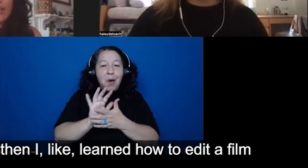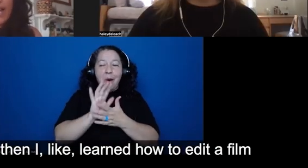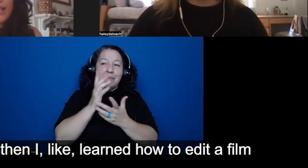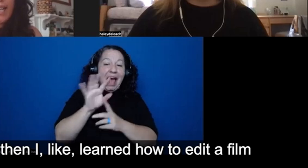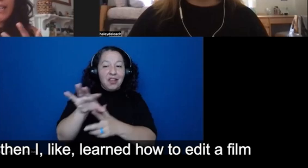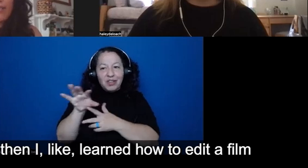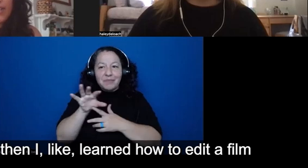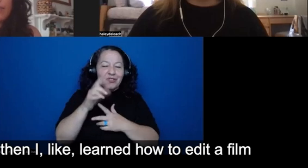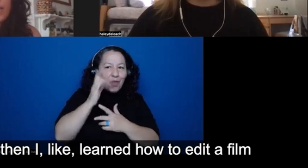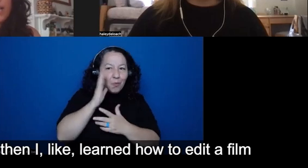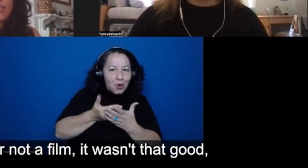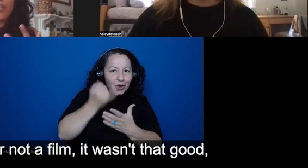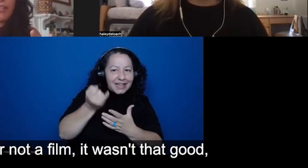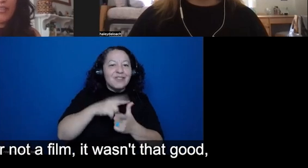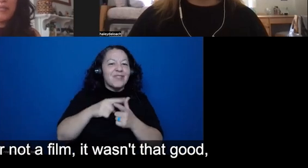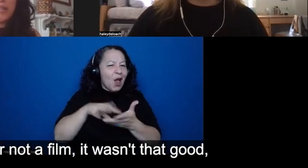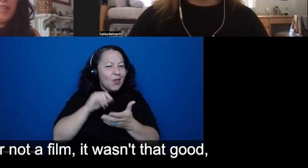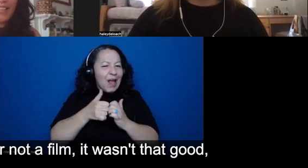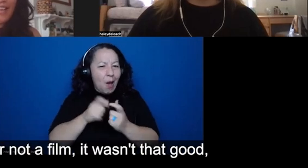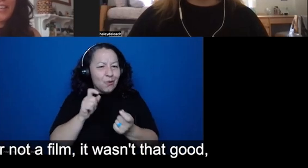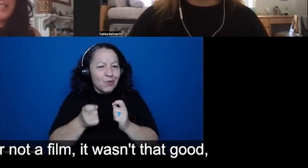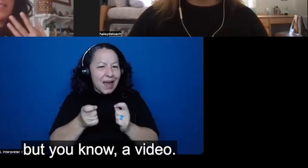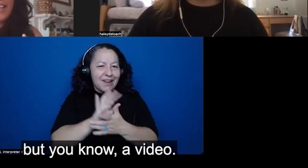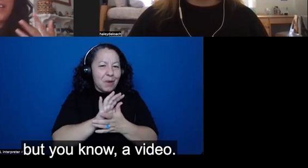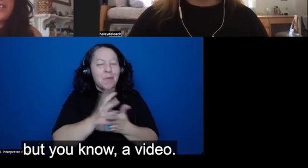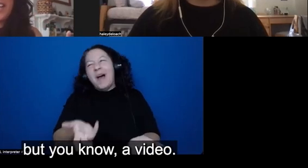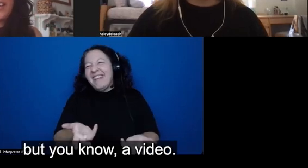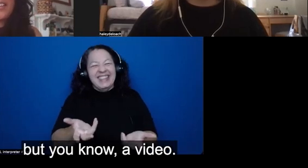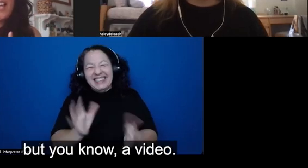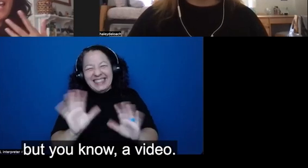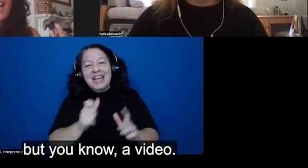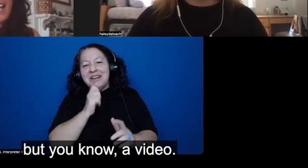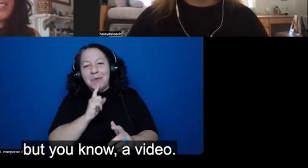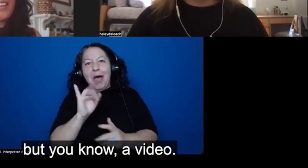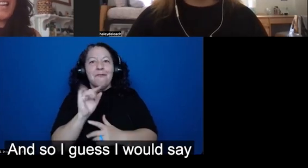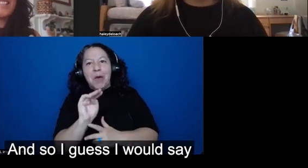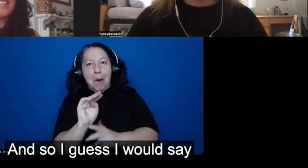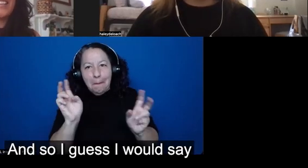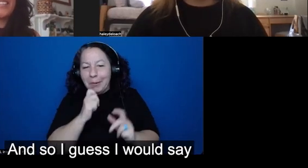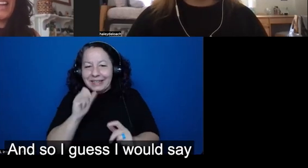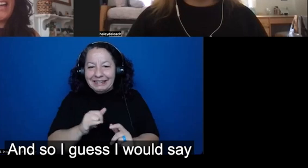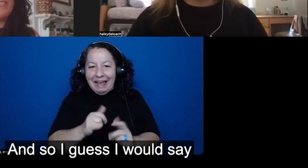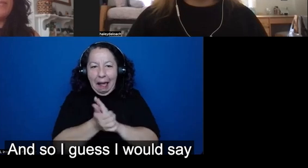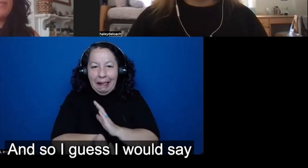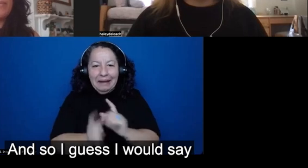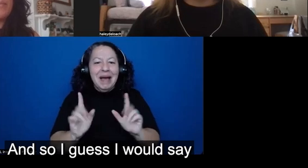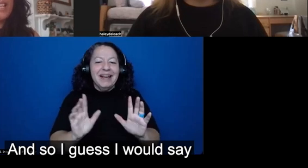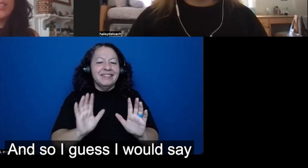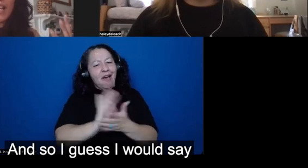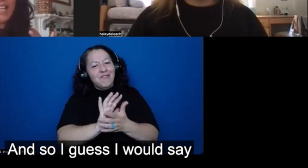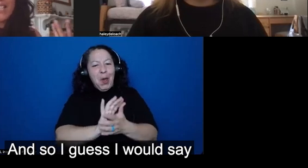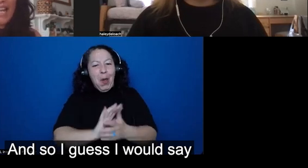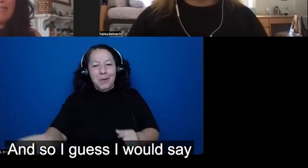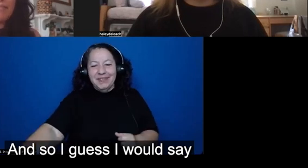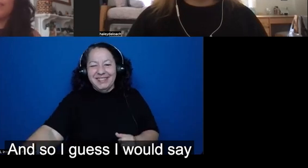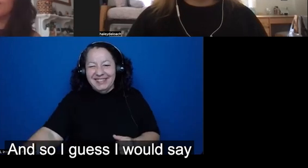I learned how to edit a film, or not a film, wasn't that good, but a video. And so